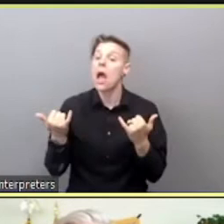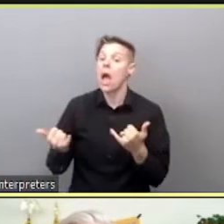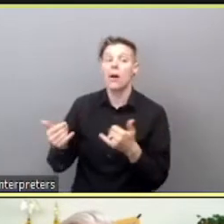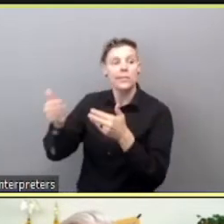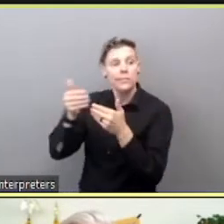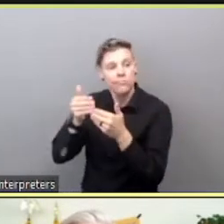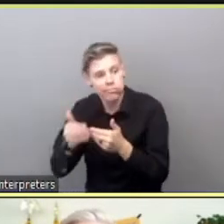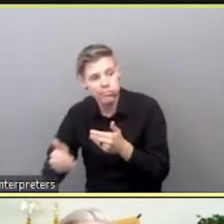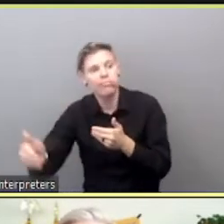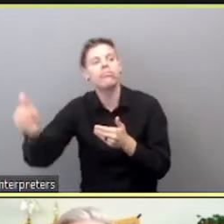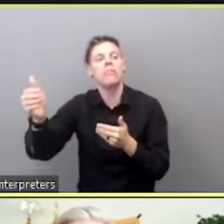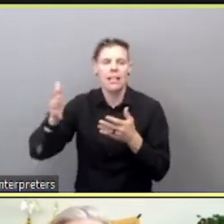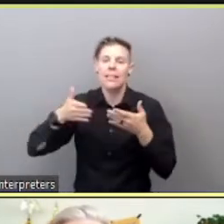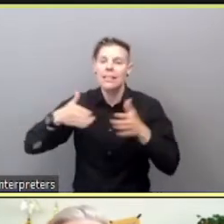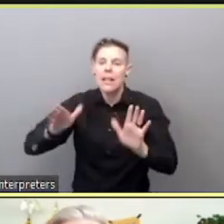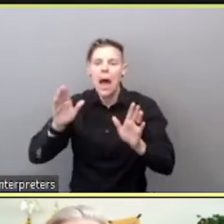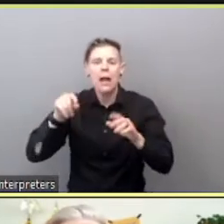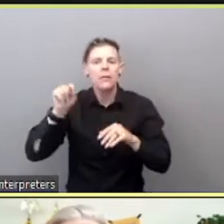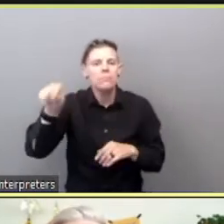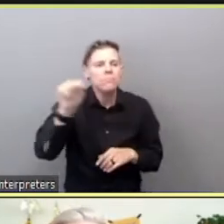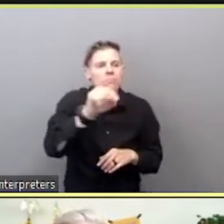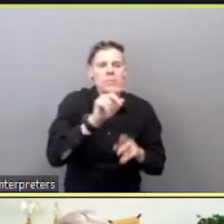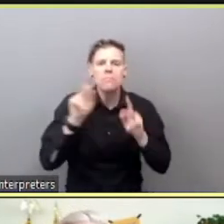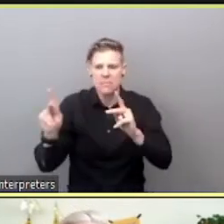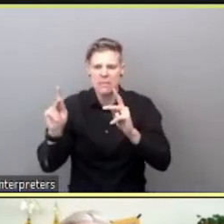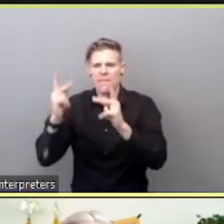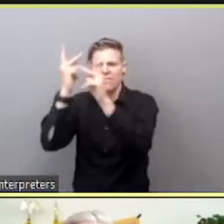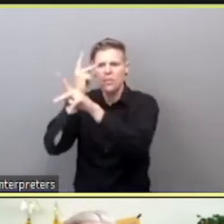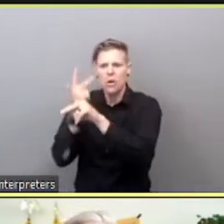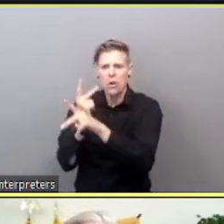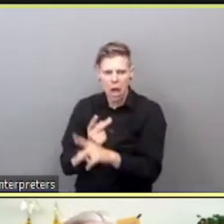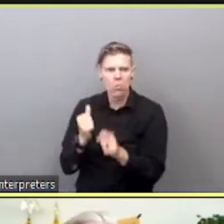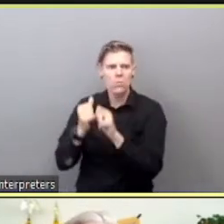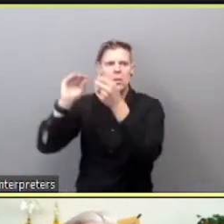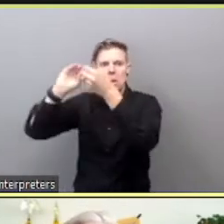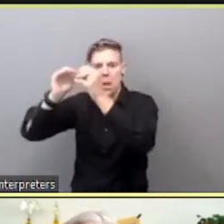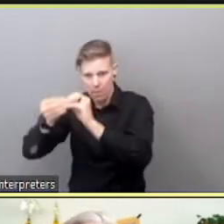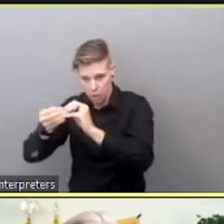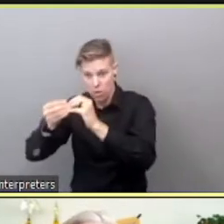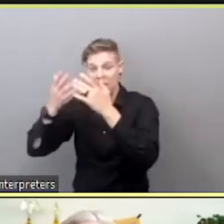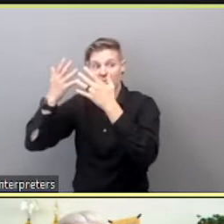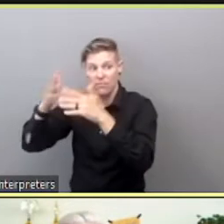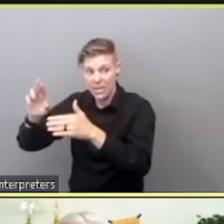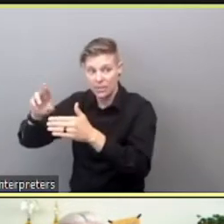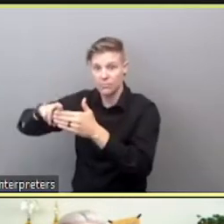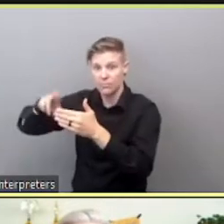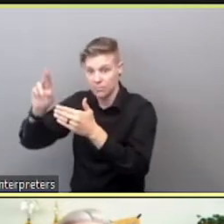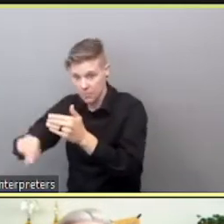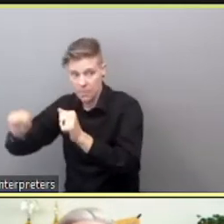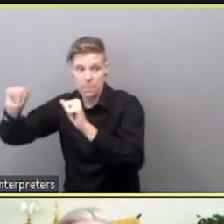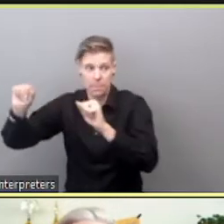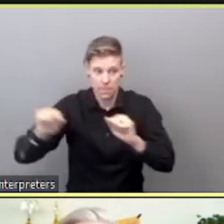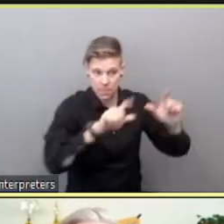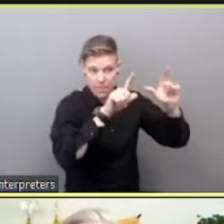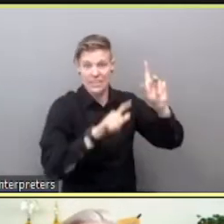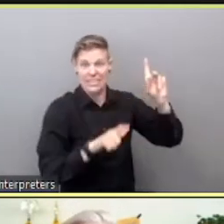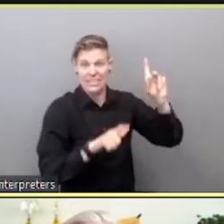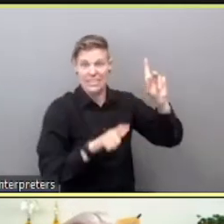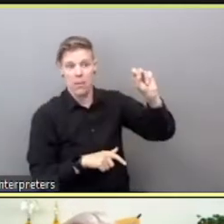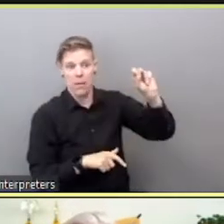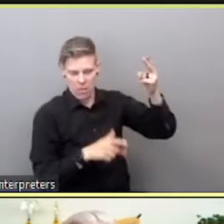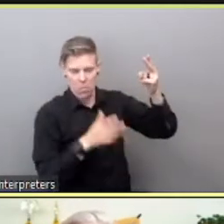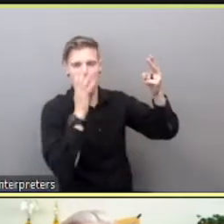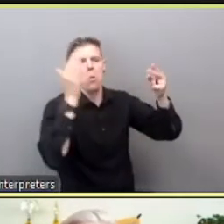systems for getting this information to the Department of Health, we are sending out letters today fining, I believe, 5 hospitals in the